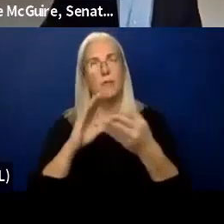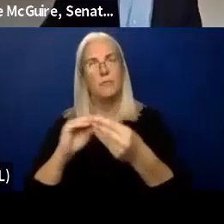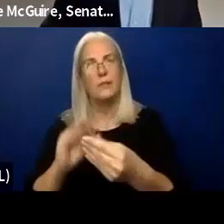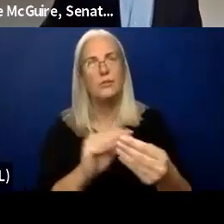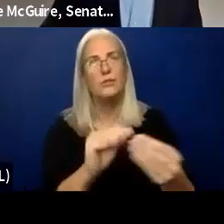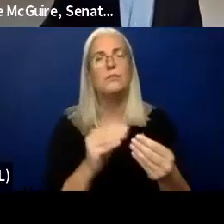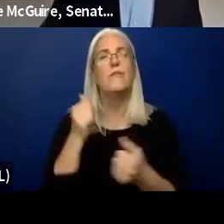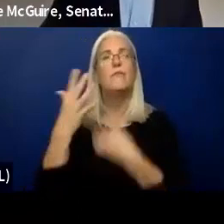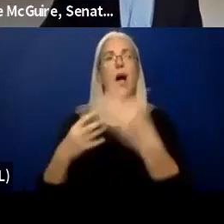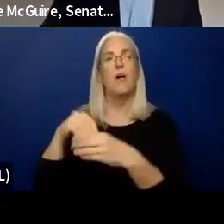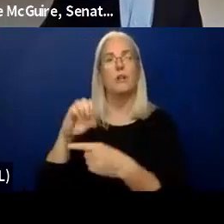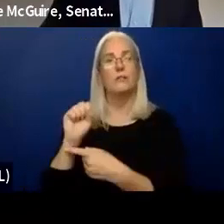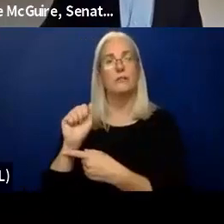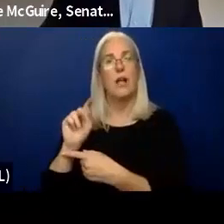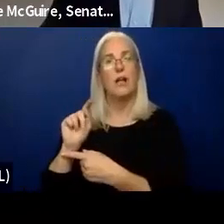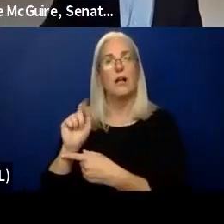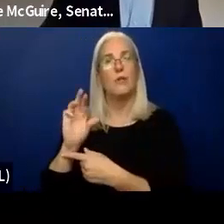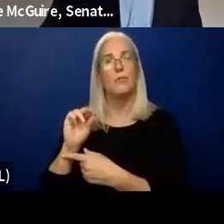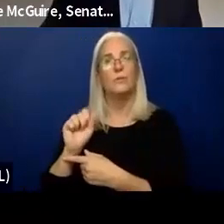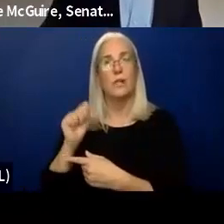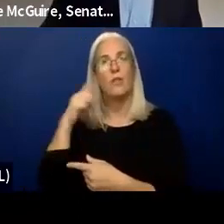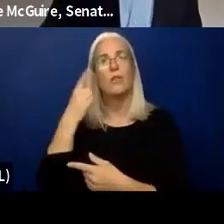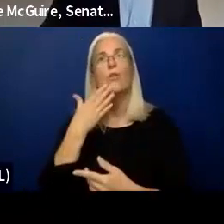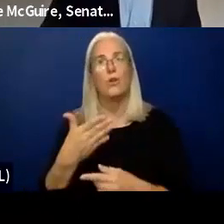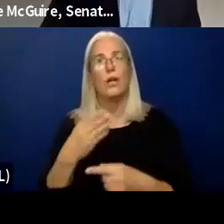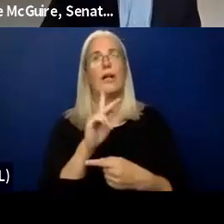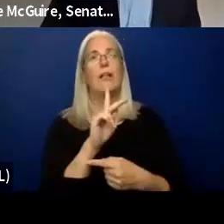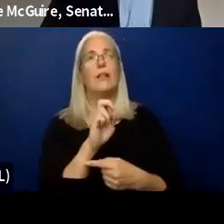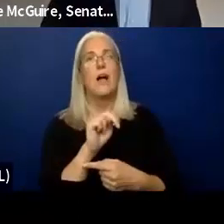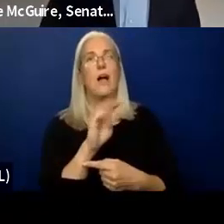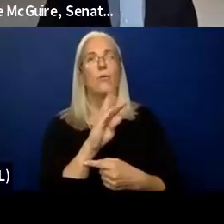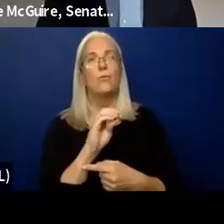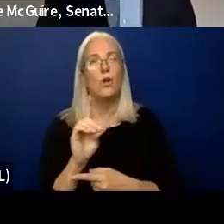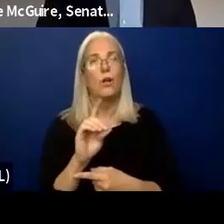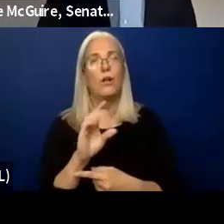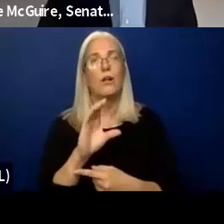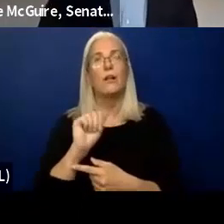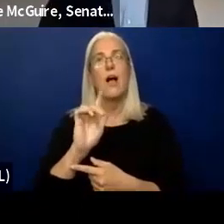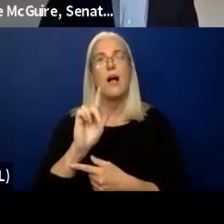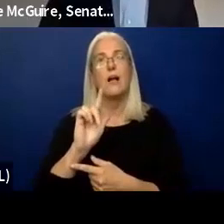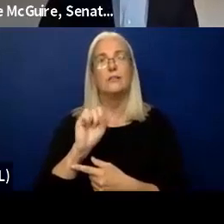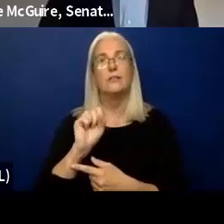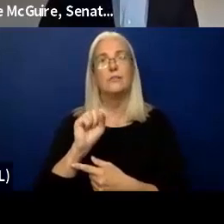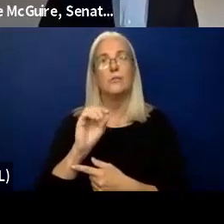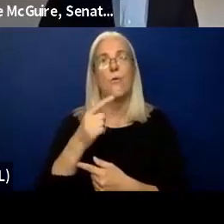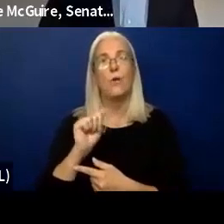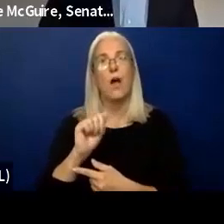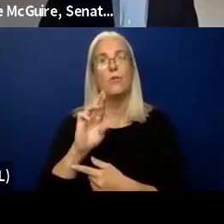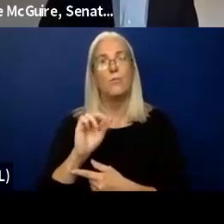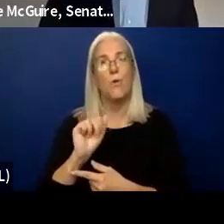from Kenwood out of Calistoga Road and then up Calistoga Road. So with that,